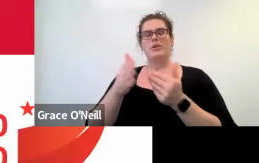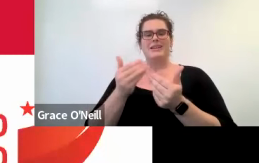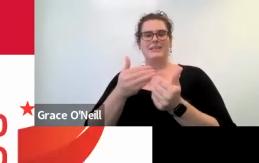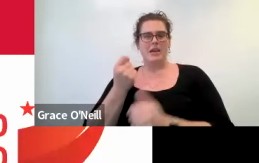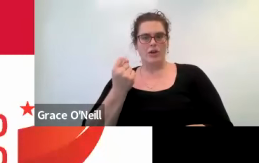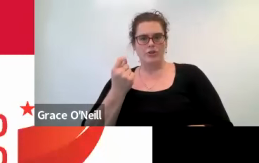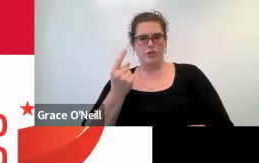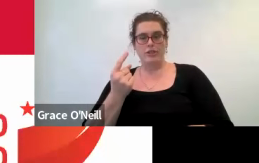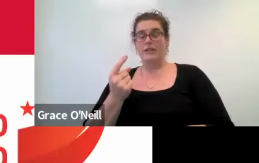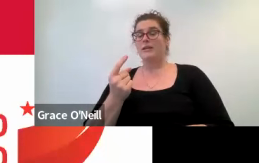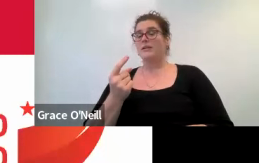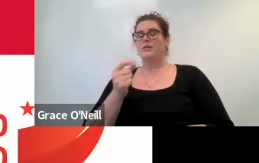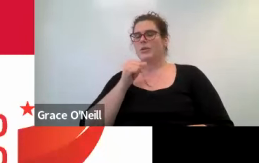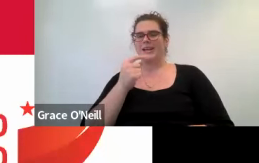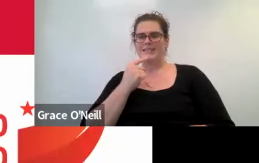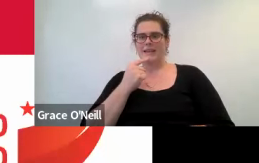away was